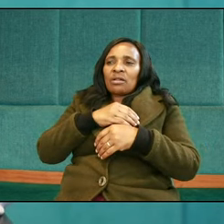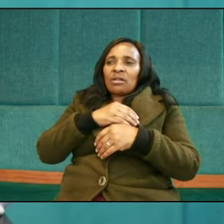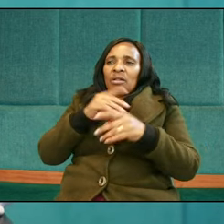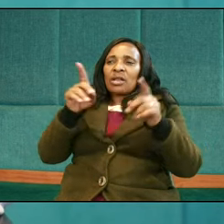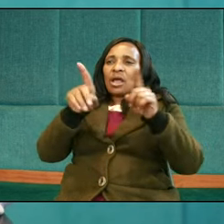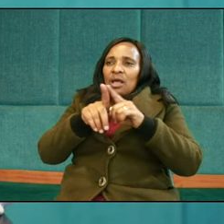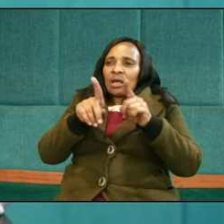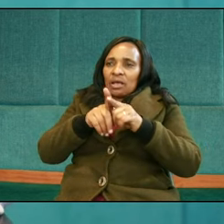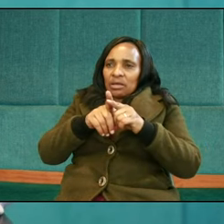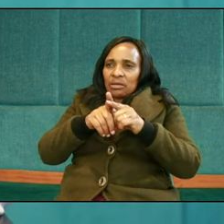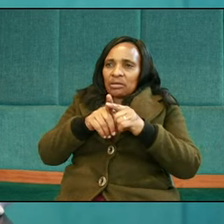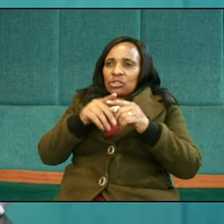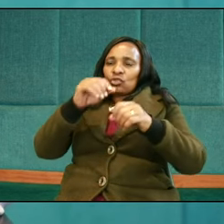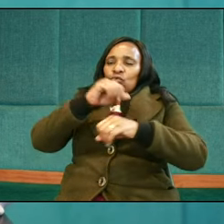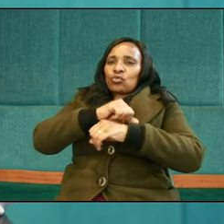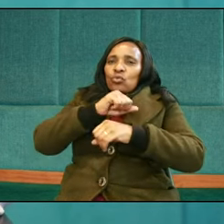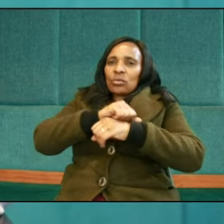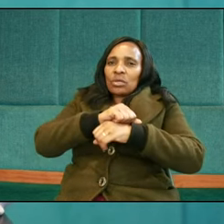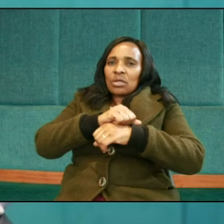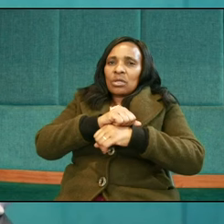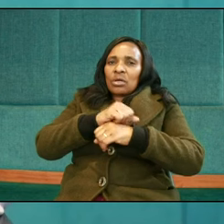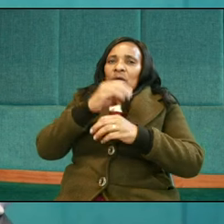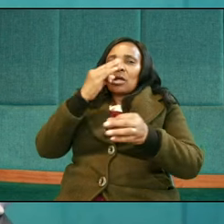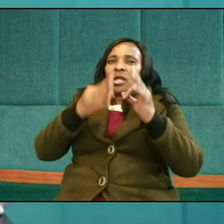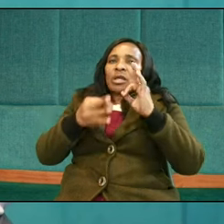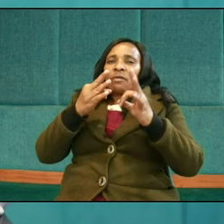Like in school,